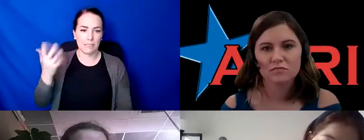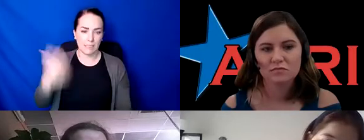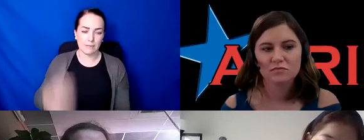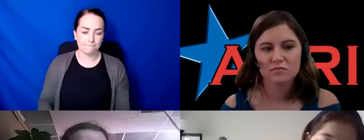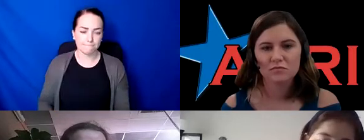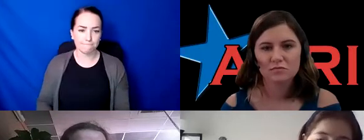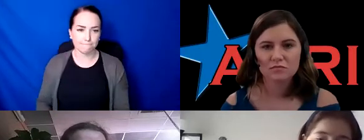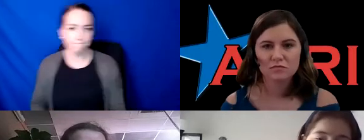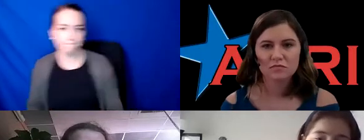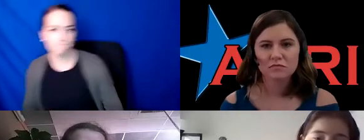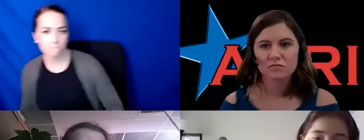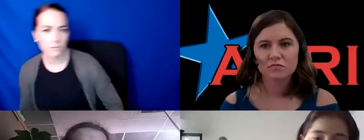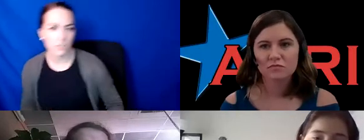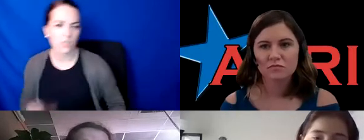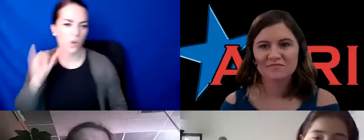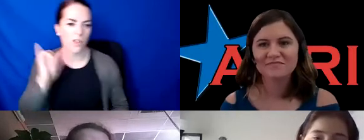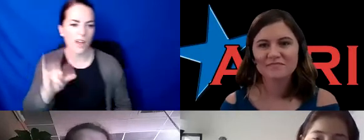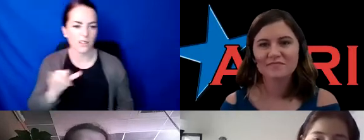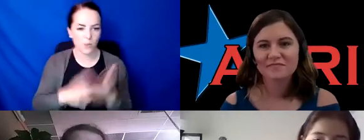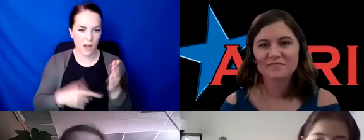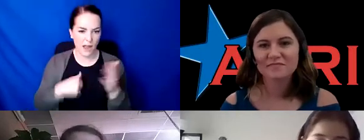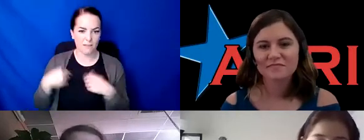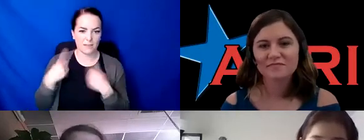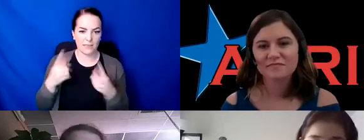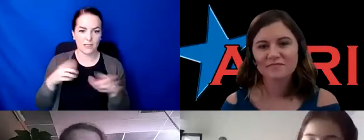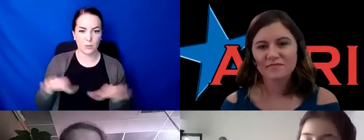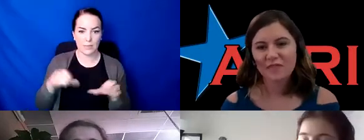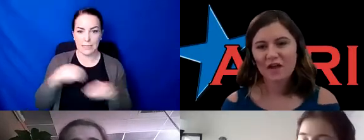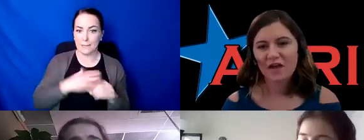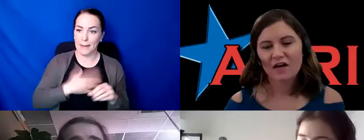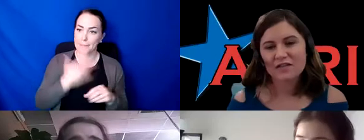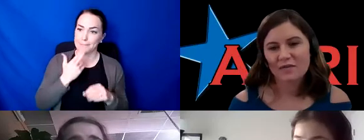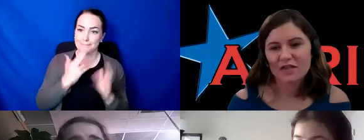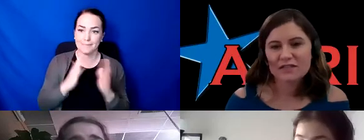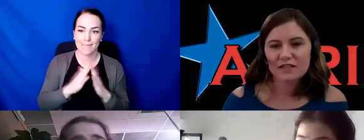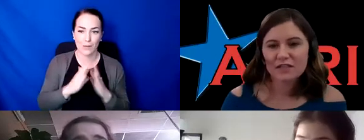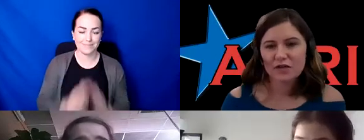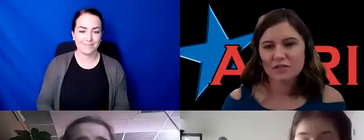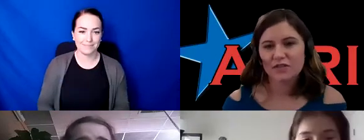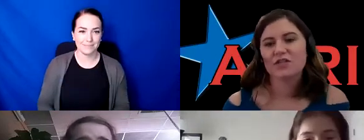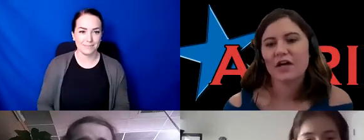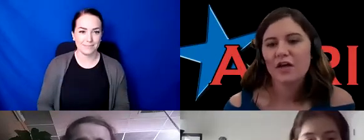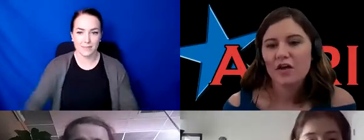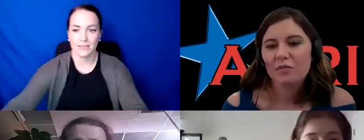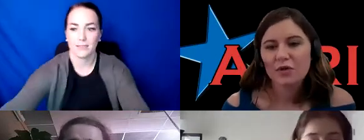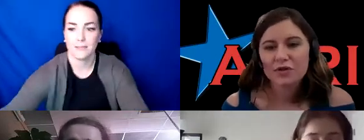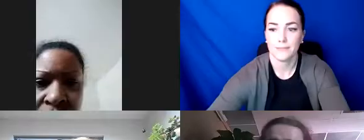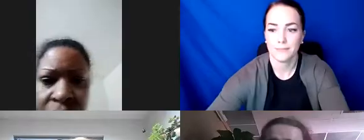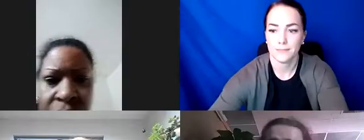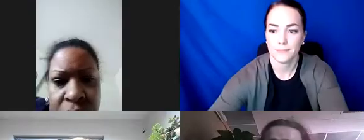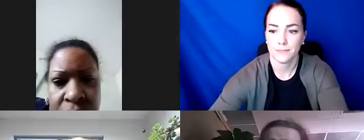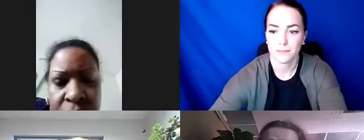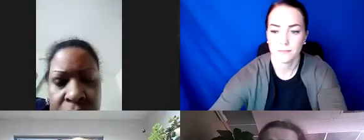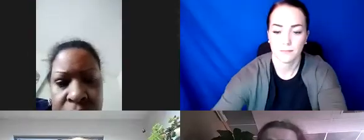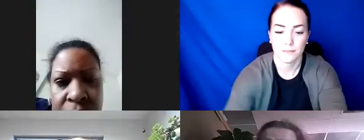So that's what I've been doing in Blanding, a little tiny town. Awesome. And then Cindy dropped in the chat, most